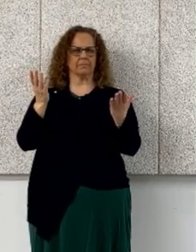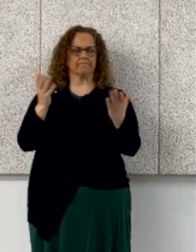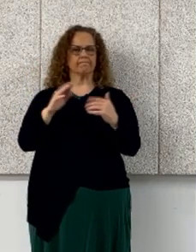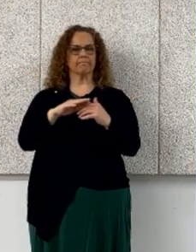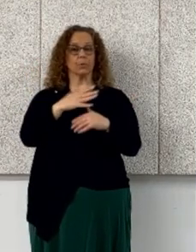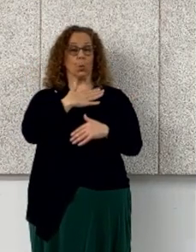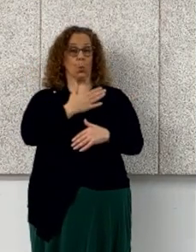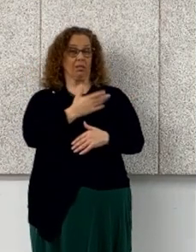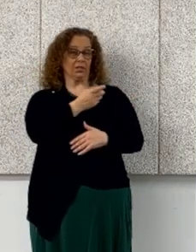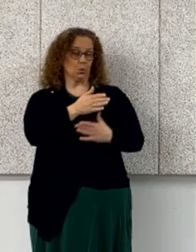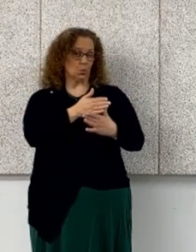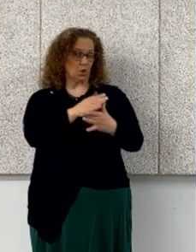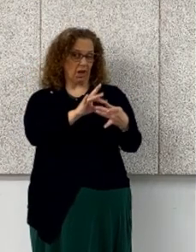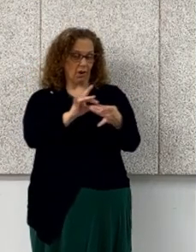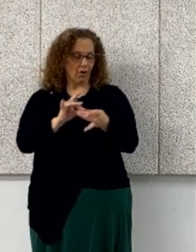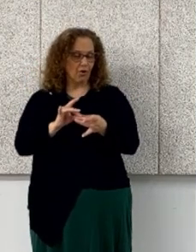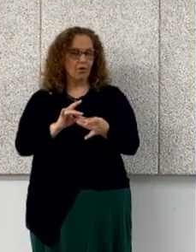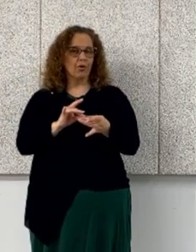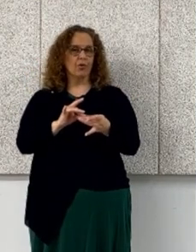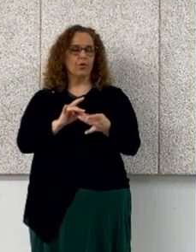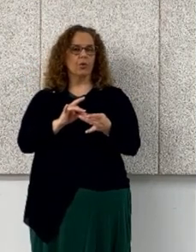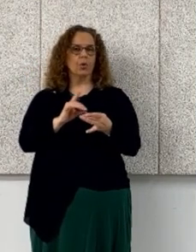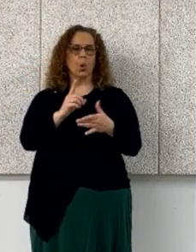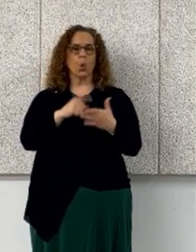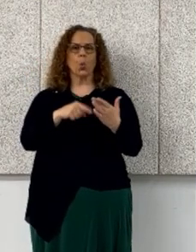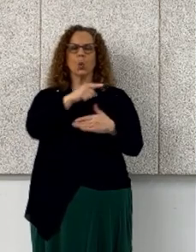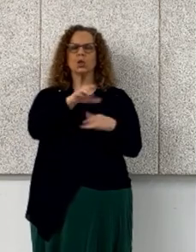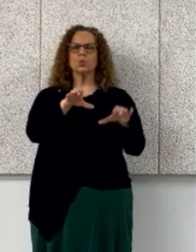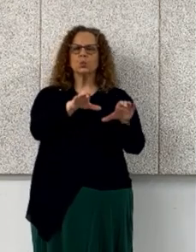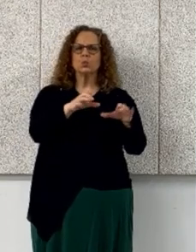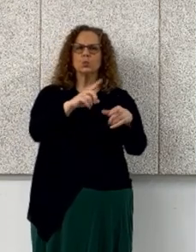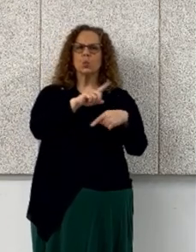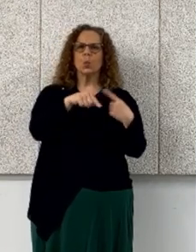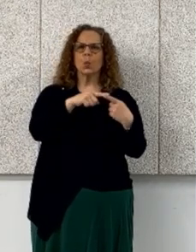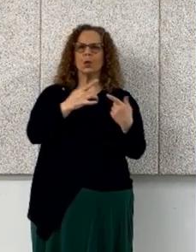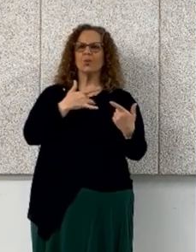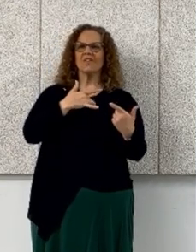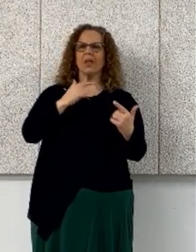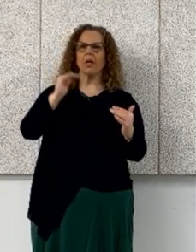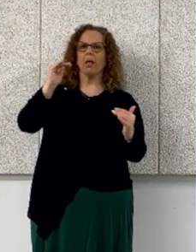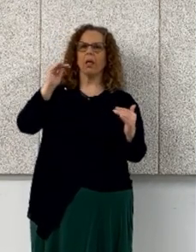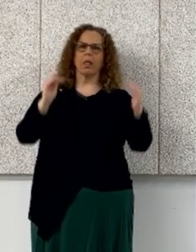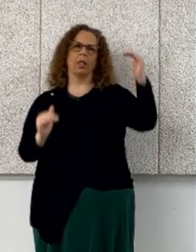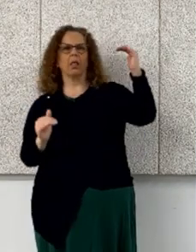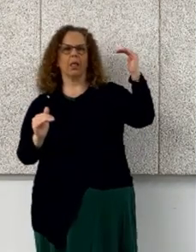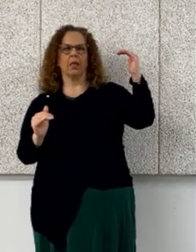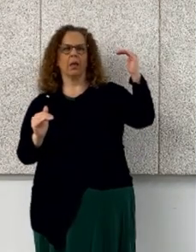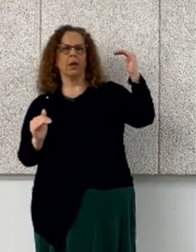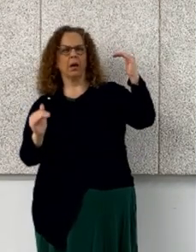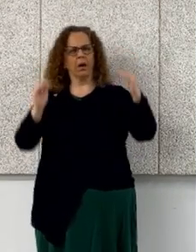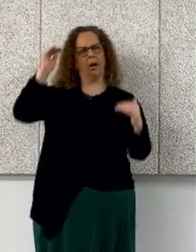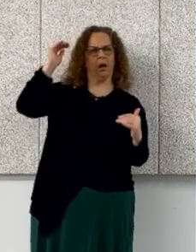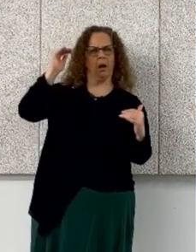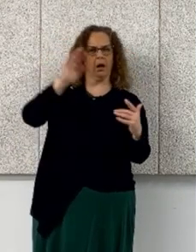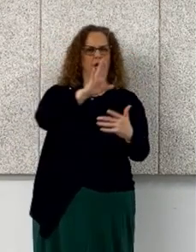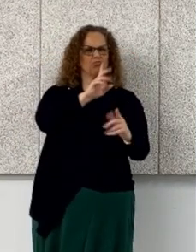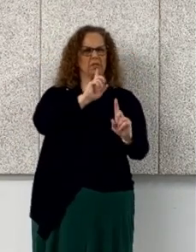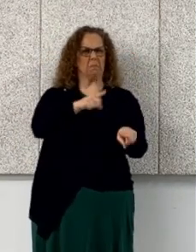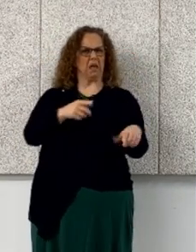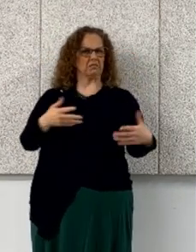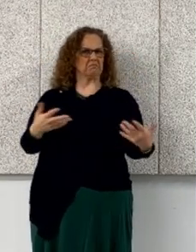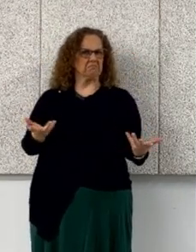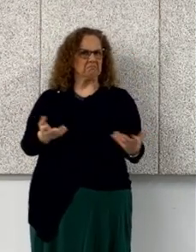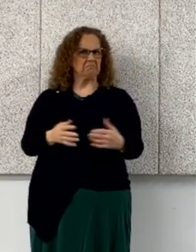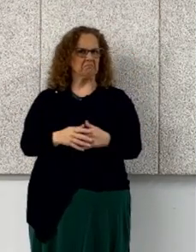share, like, what do you do in the moments where you're off balance? How do you react to that? Oh my